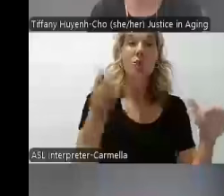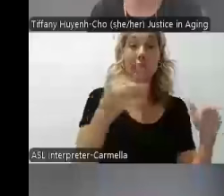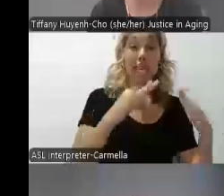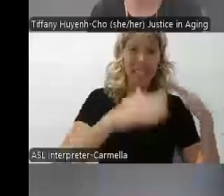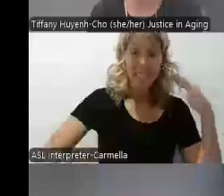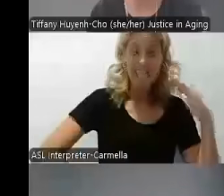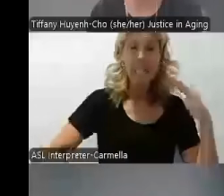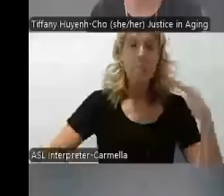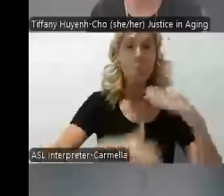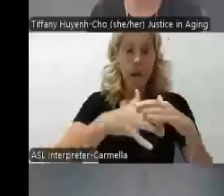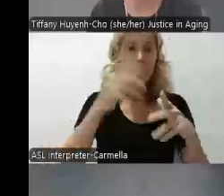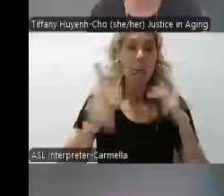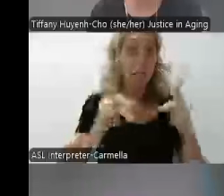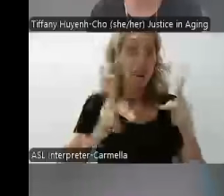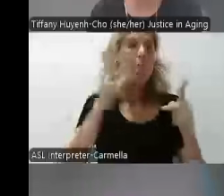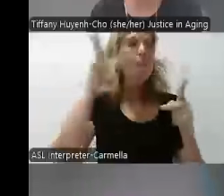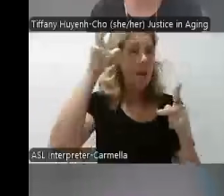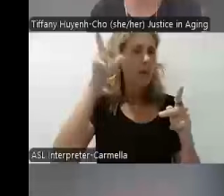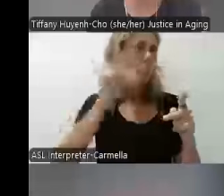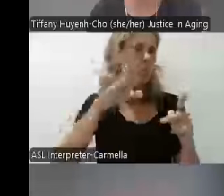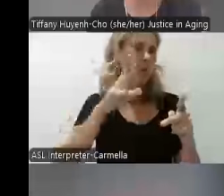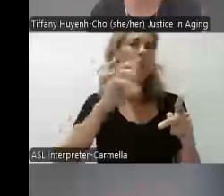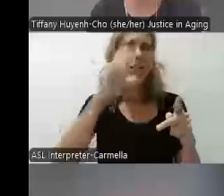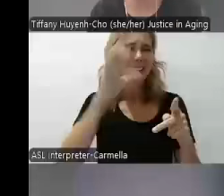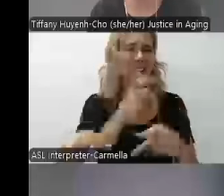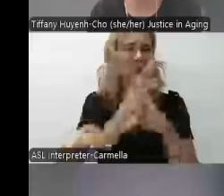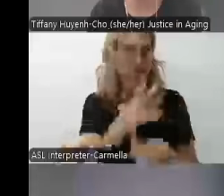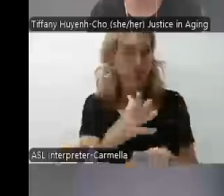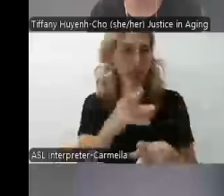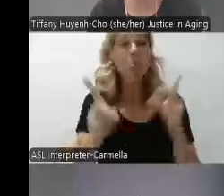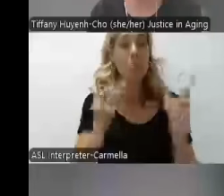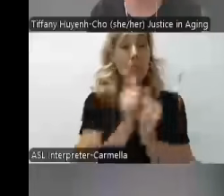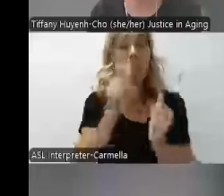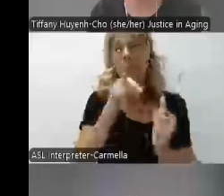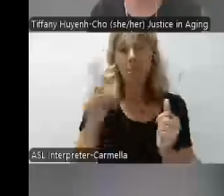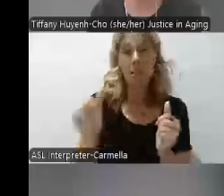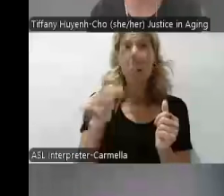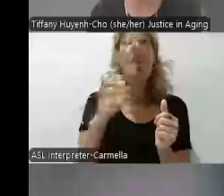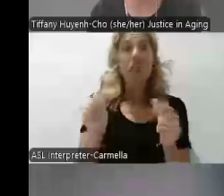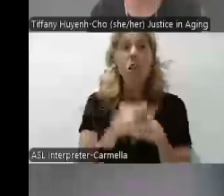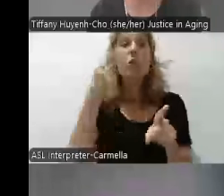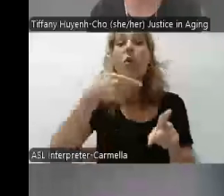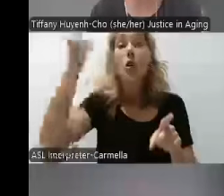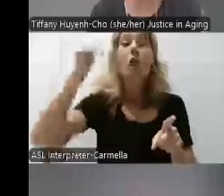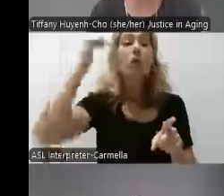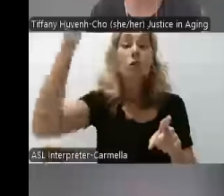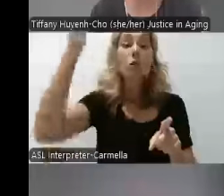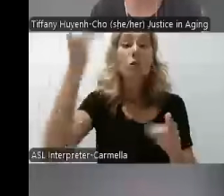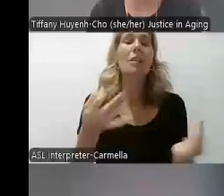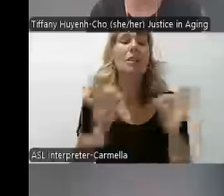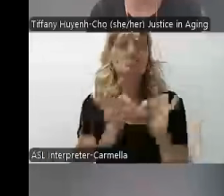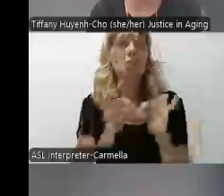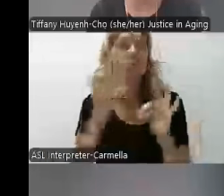people, certain parents or caretakers, people with disabilities, and then especially notable for older adults,